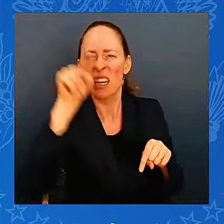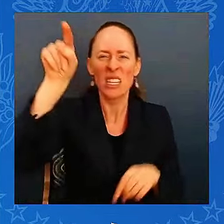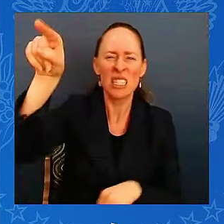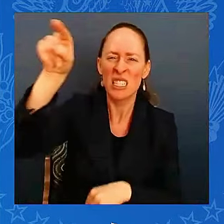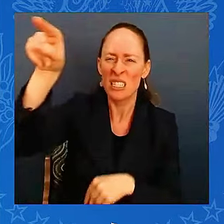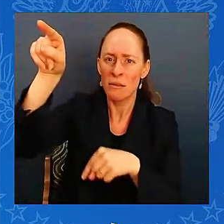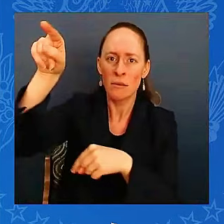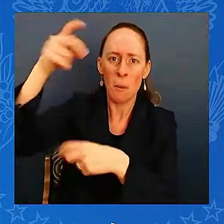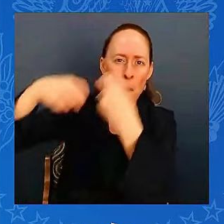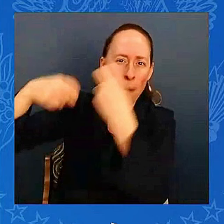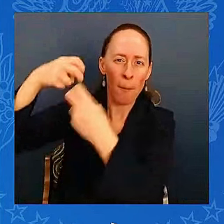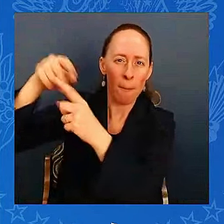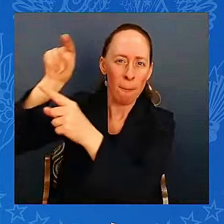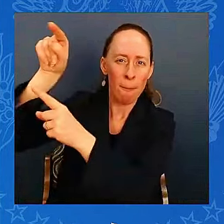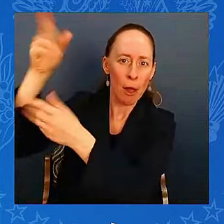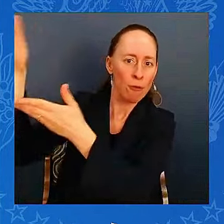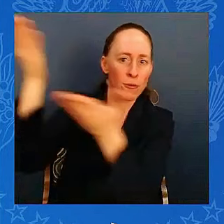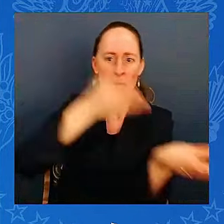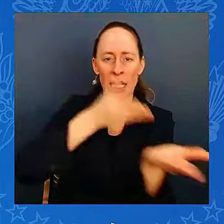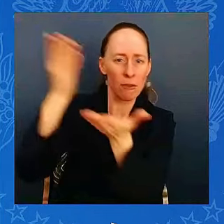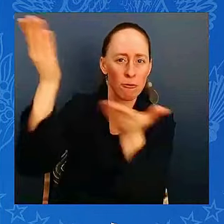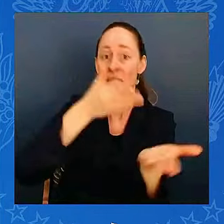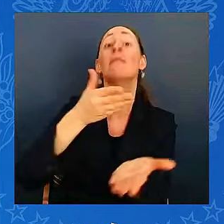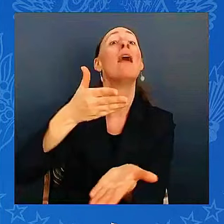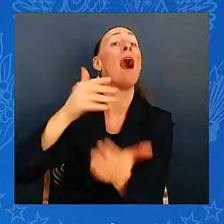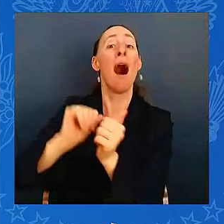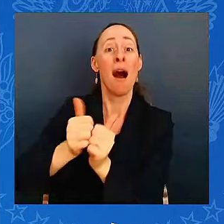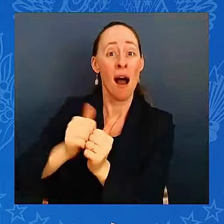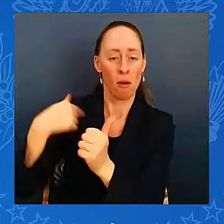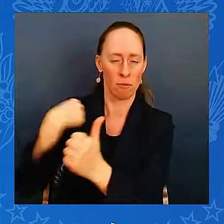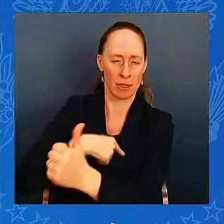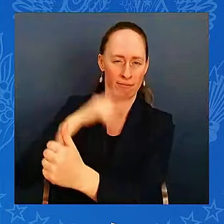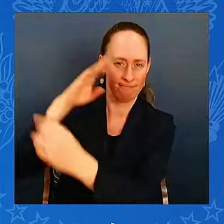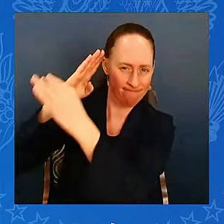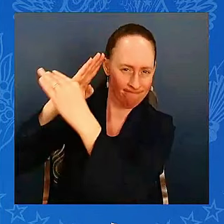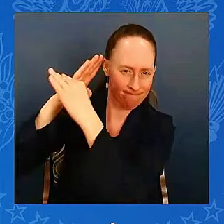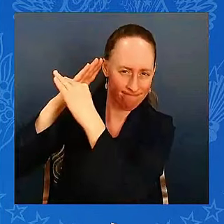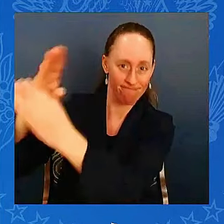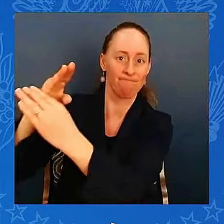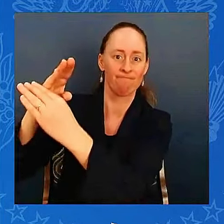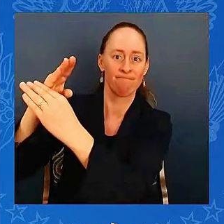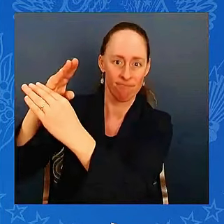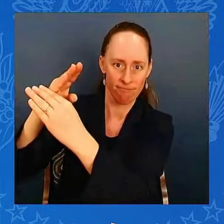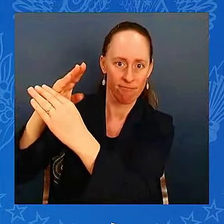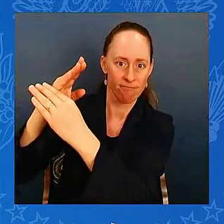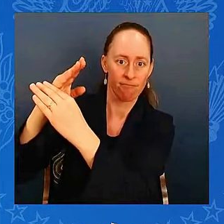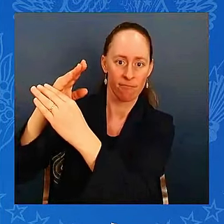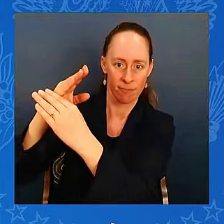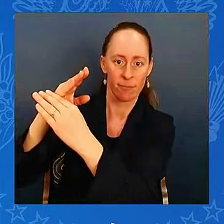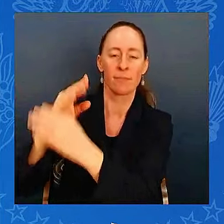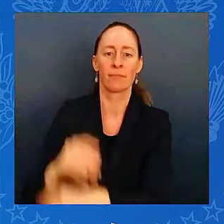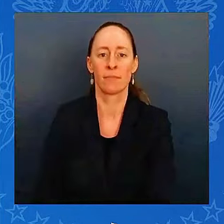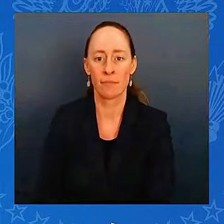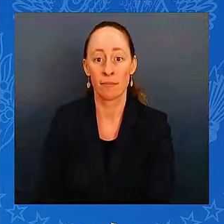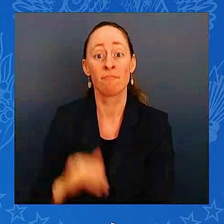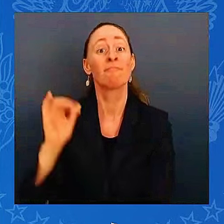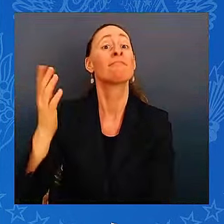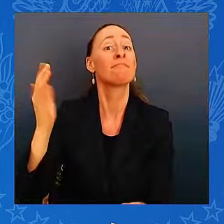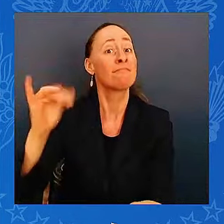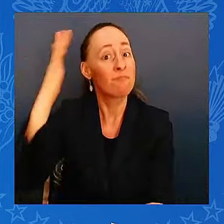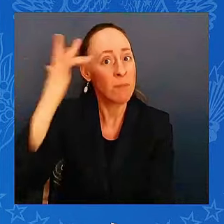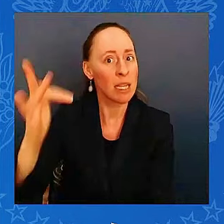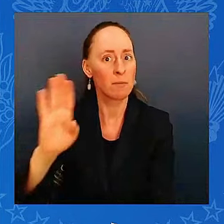barriers to reduce the supply of synthetic drugs. That is why Belgium very much welcomes the launch of the Global Coalition last